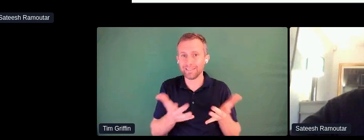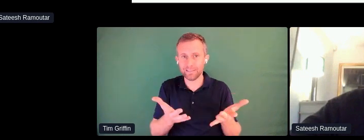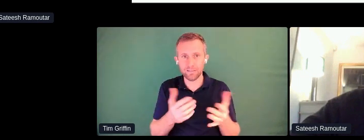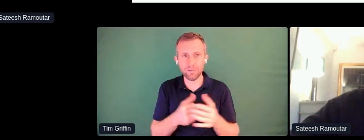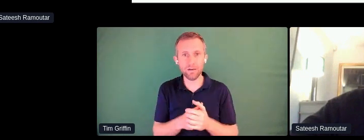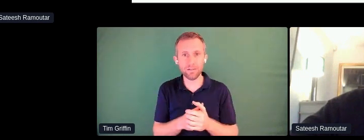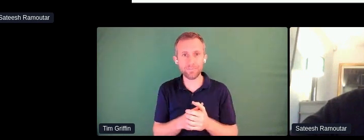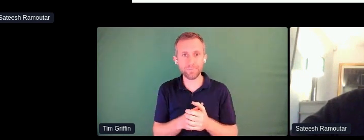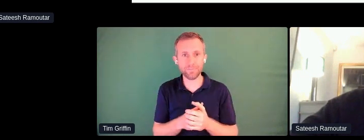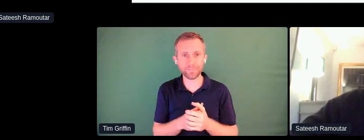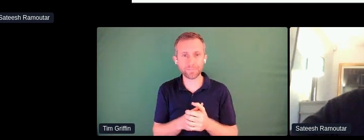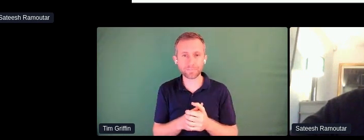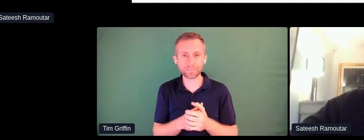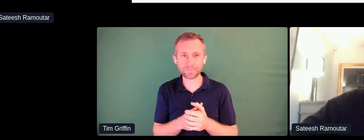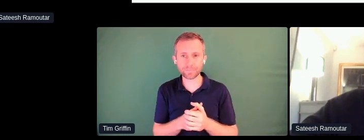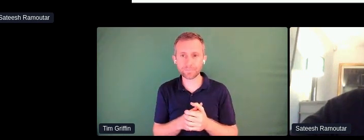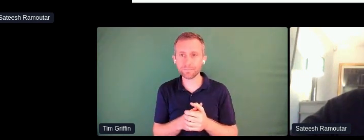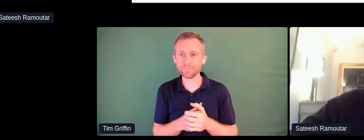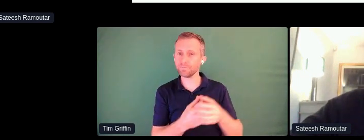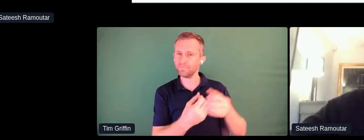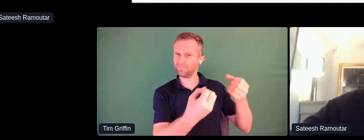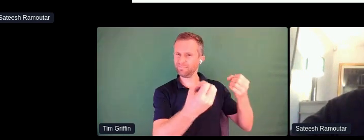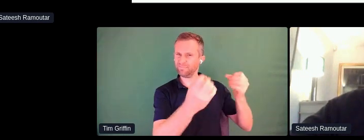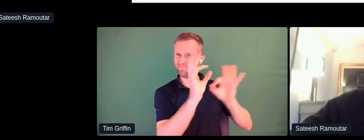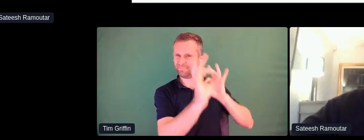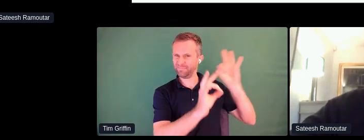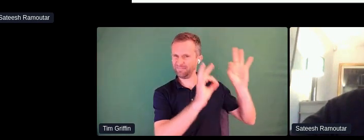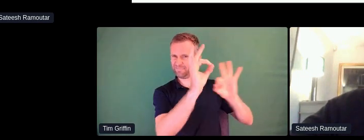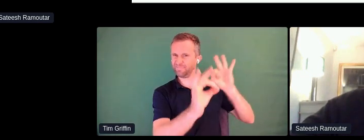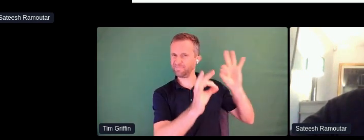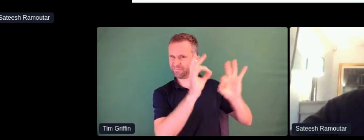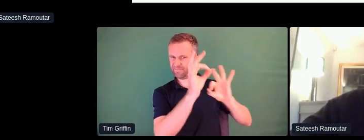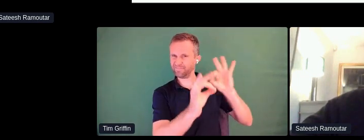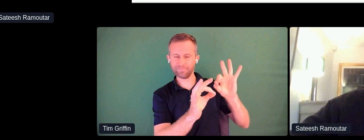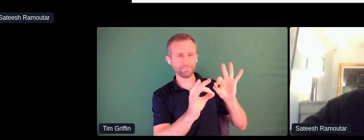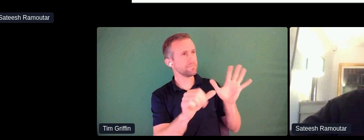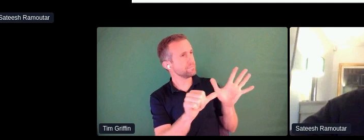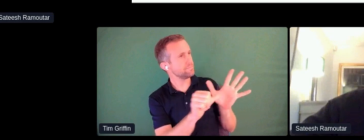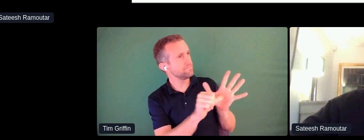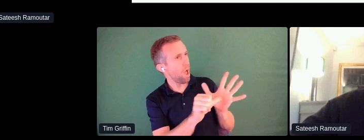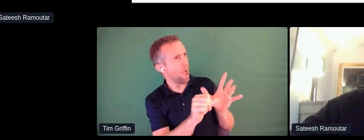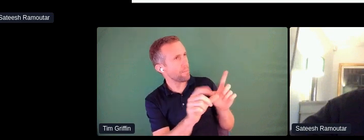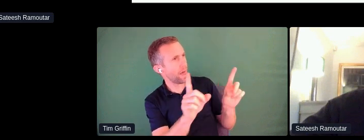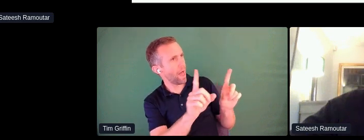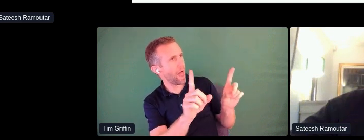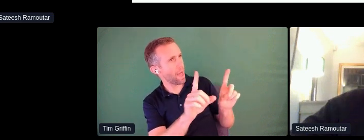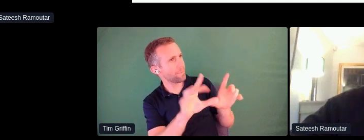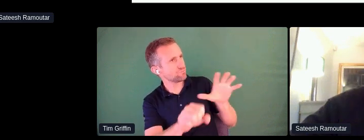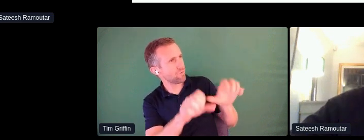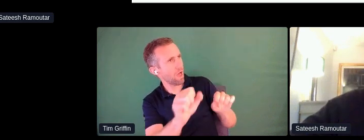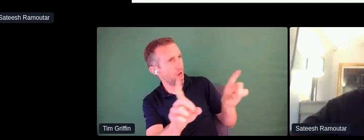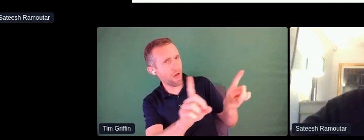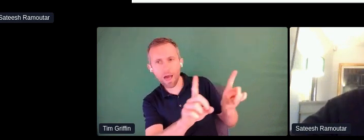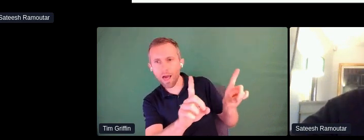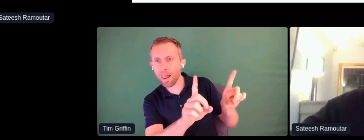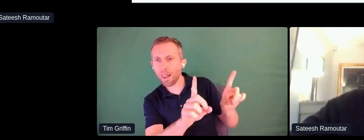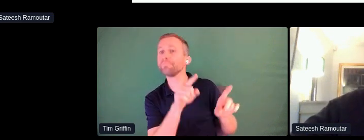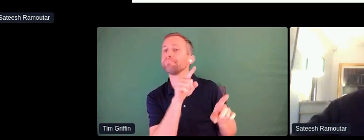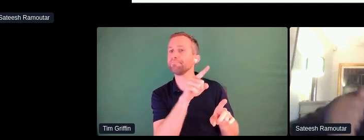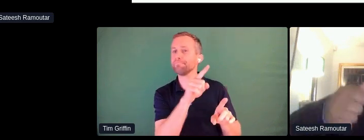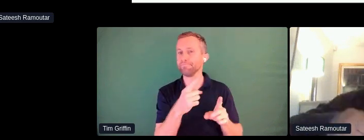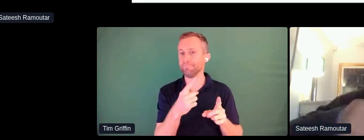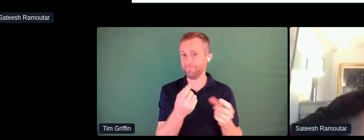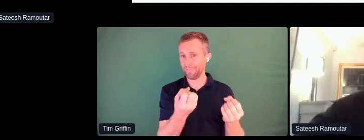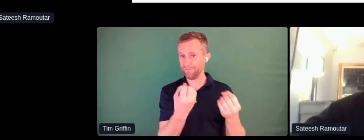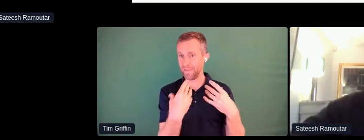research, a lot of people said to us, our apps disappear. And what we actually found was there was a lot of unintended deleting or moving of apps